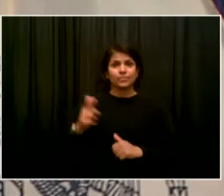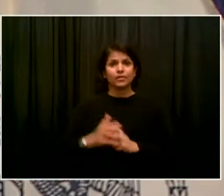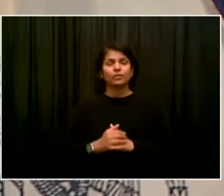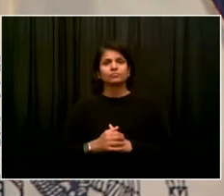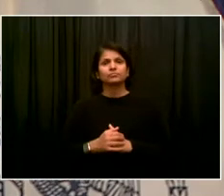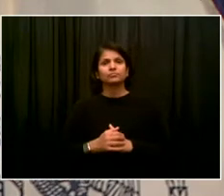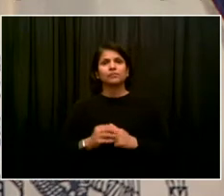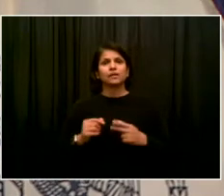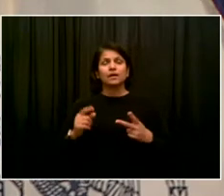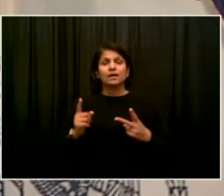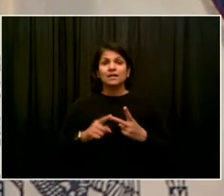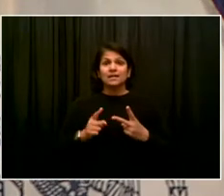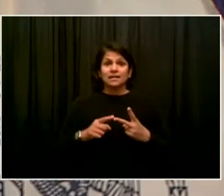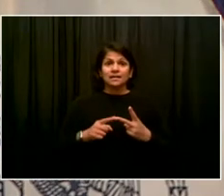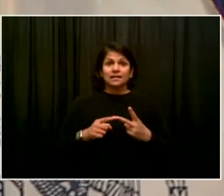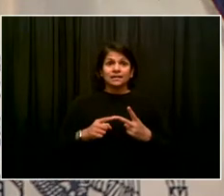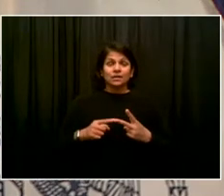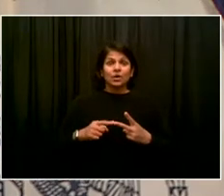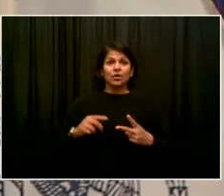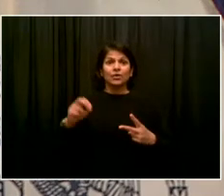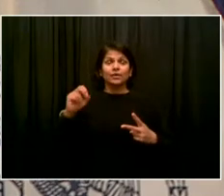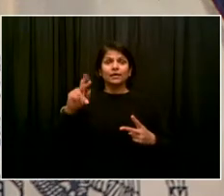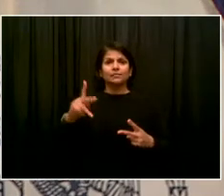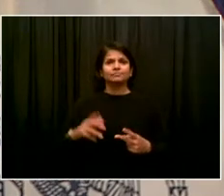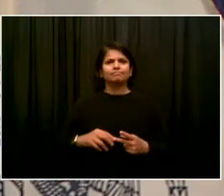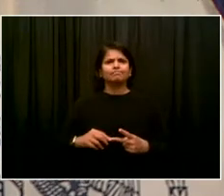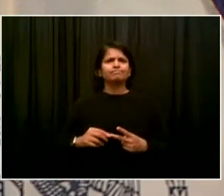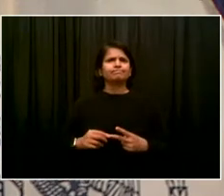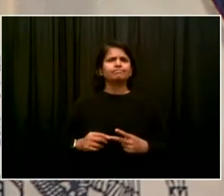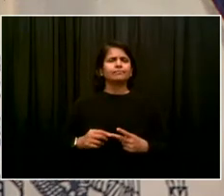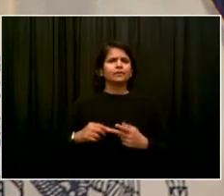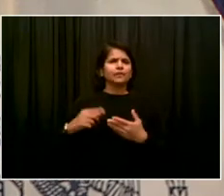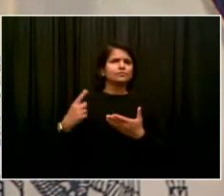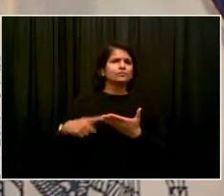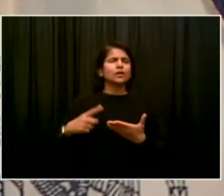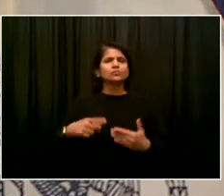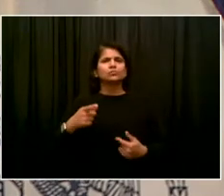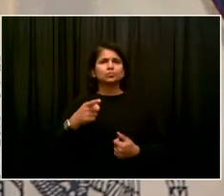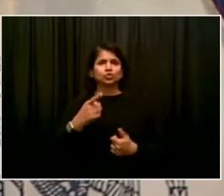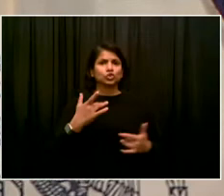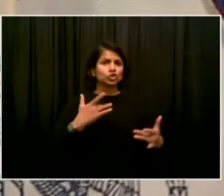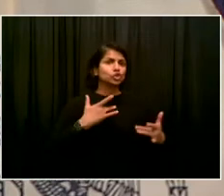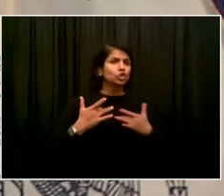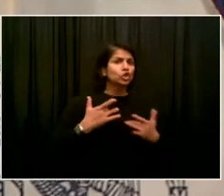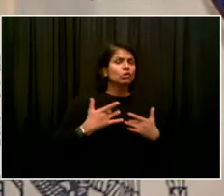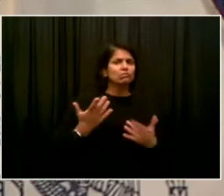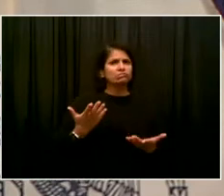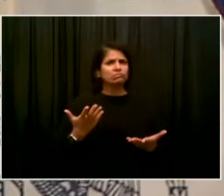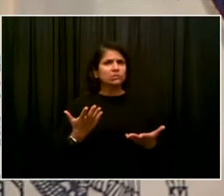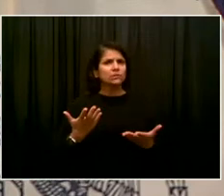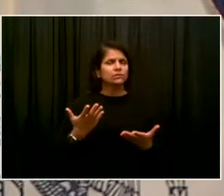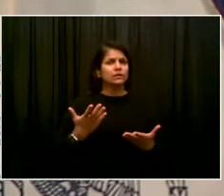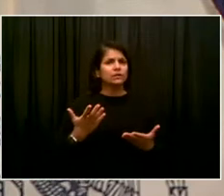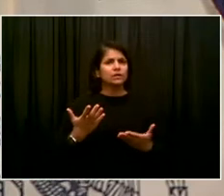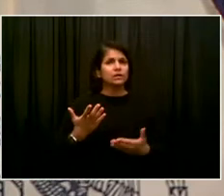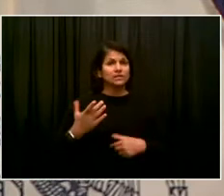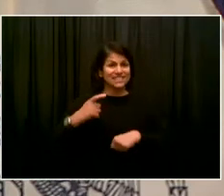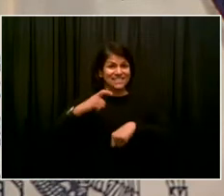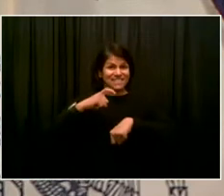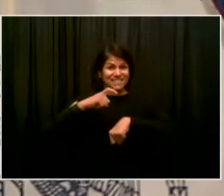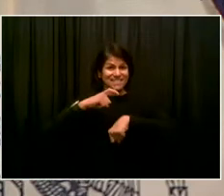Have you discussed and are you concerned that by limiting capacity in Times Square and by essentially